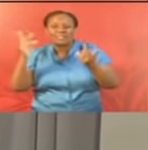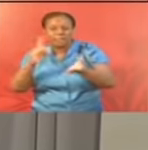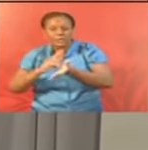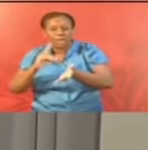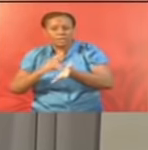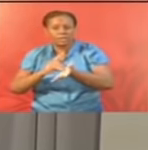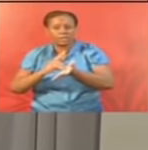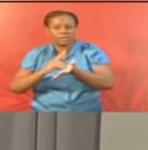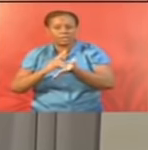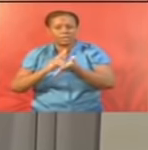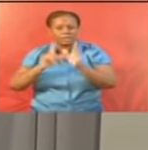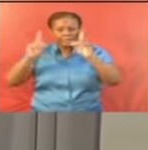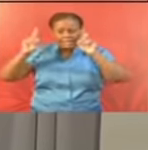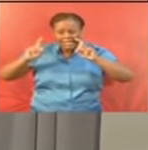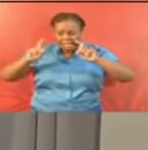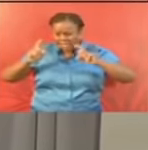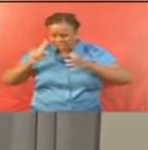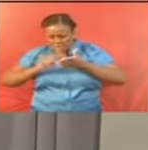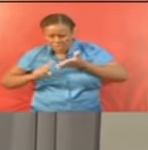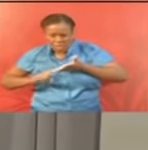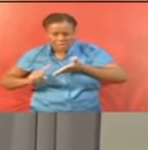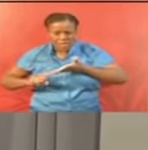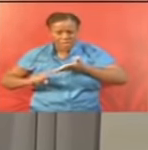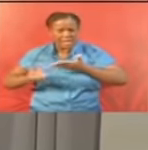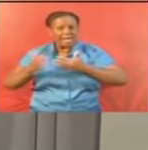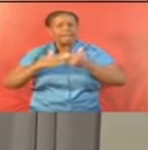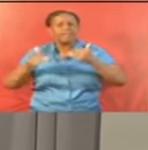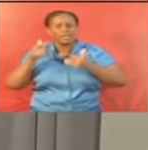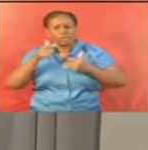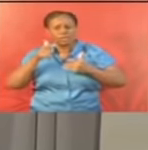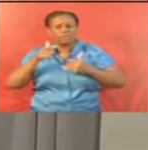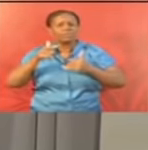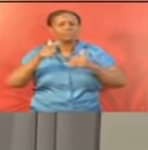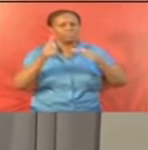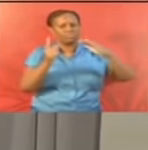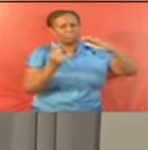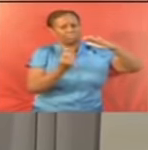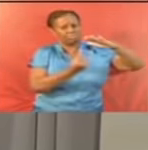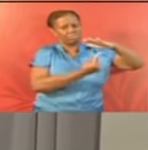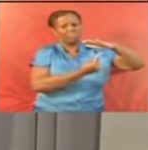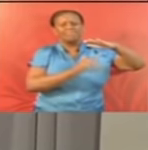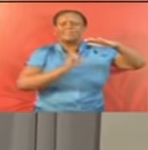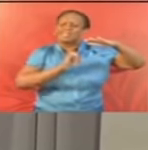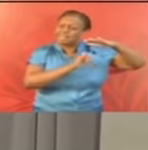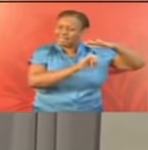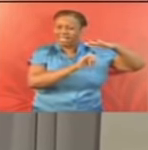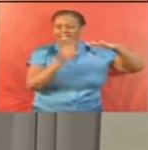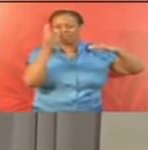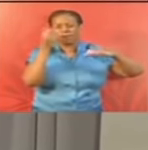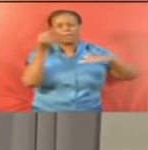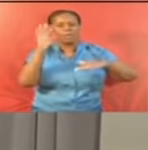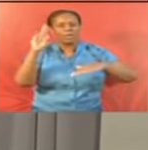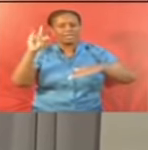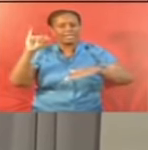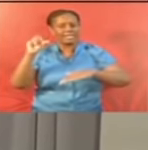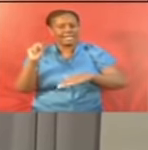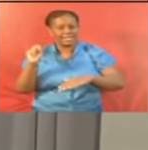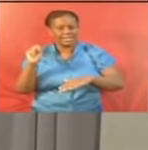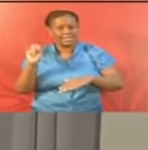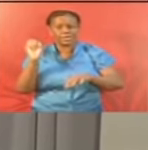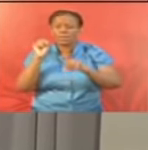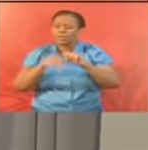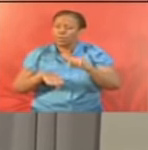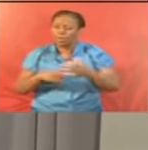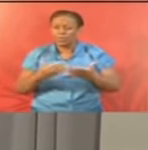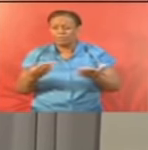yourself. So, Ms. Alcantara, these are the global developments.